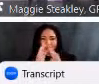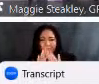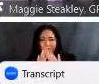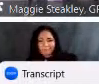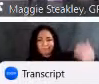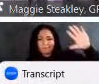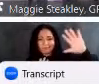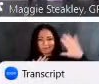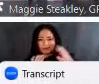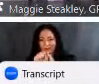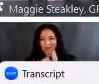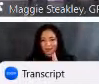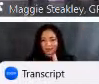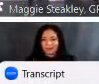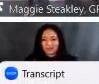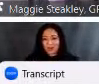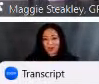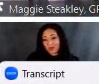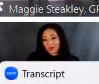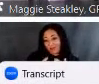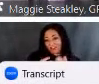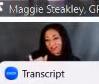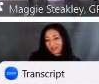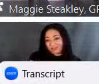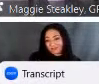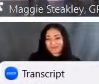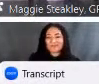state level. So anyways, I just kind of wanted to mention that.